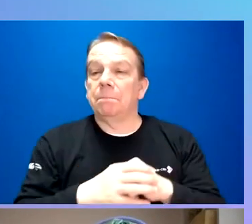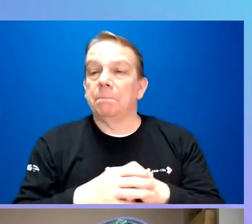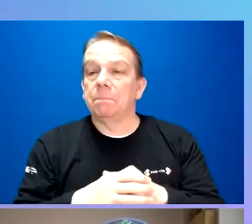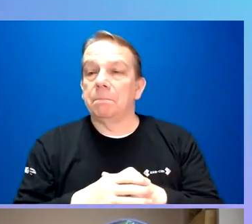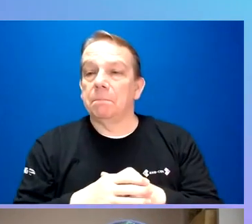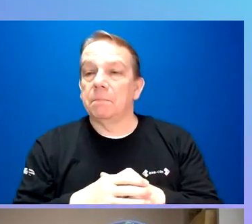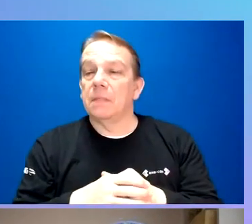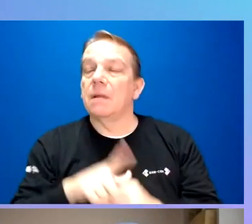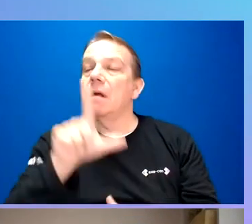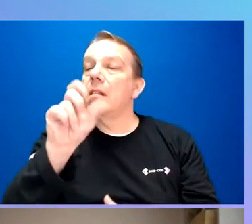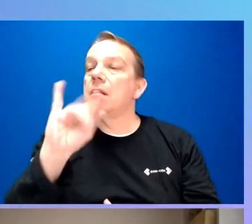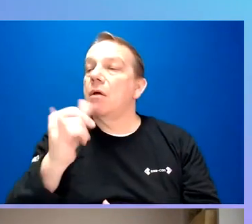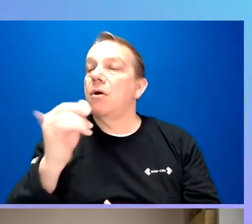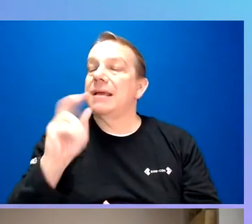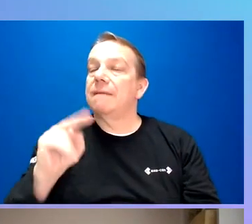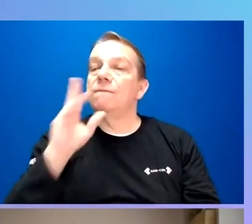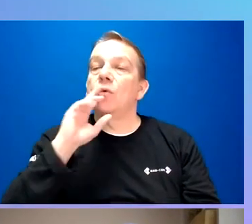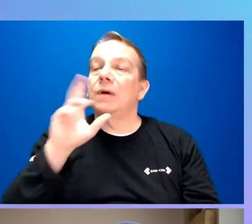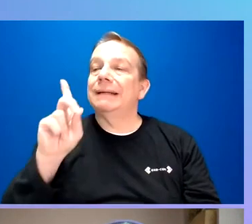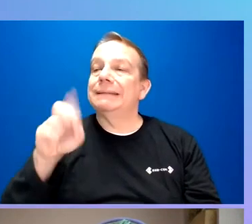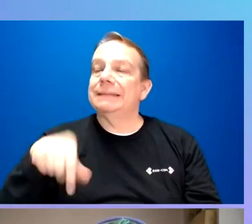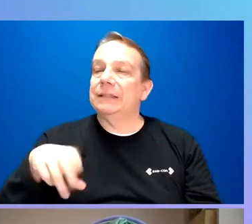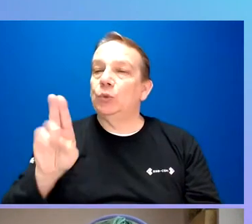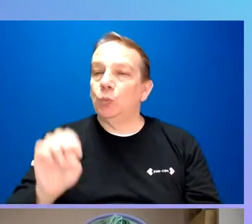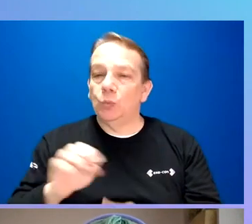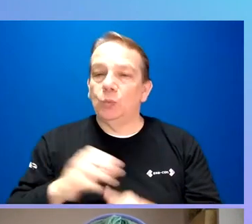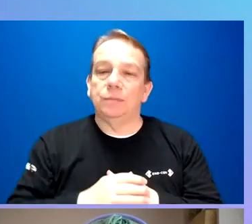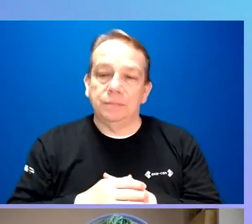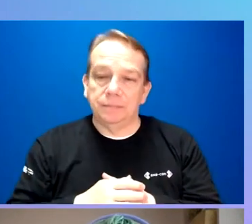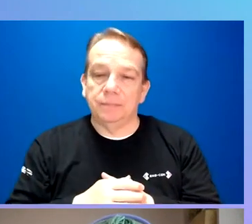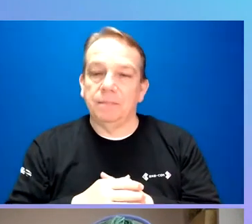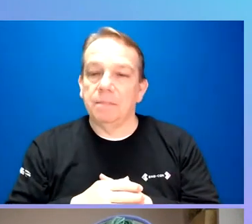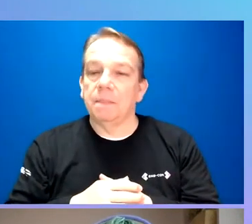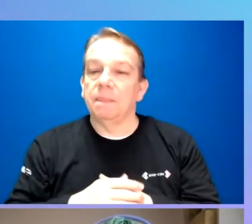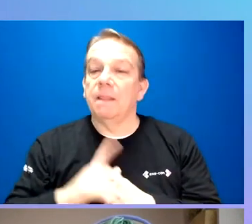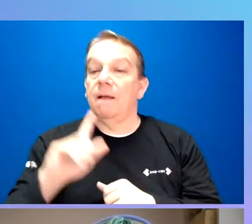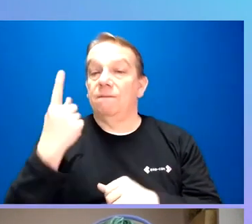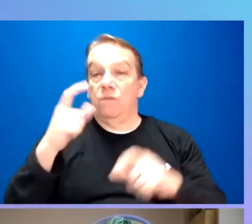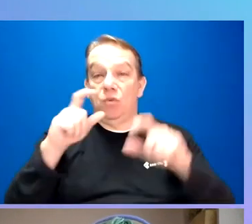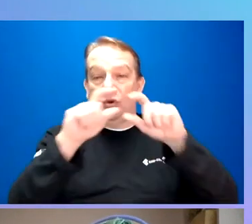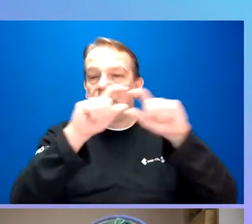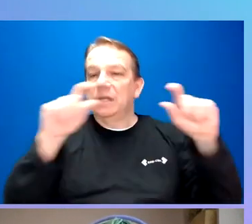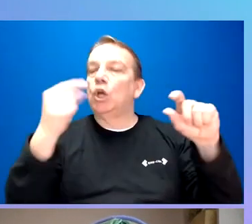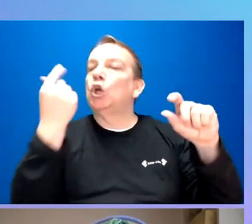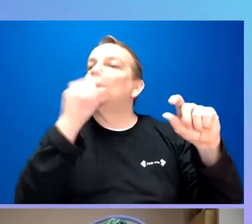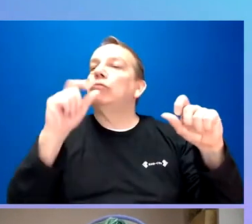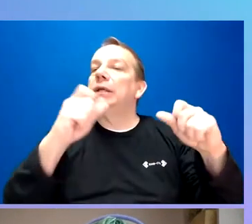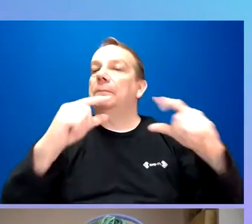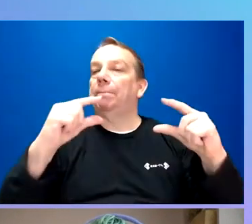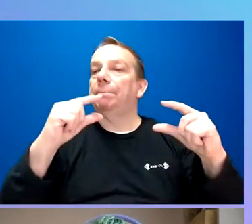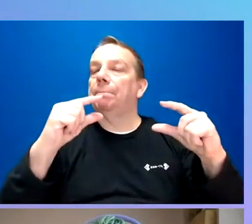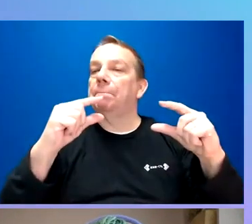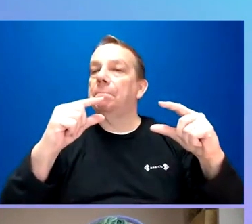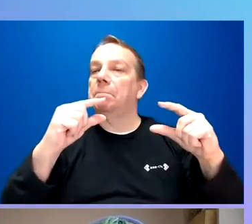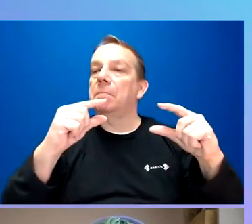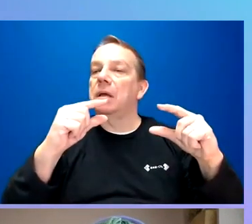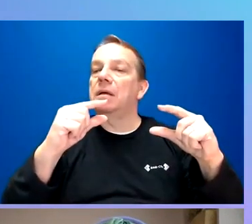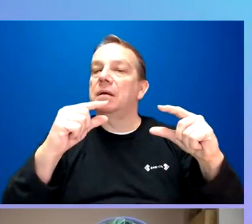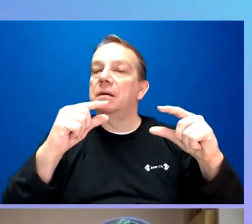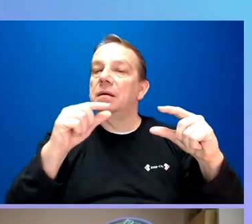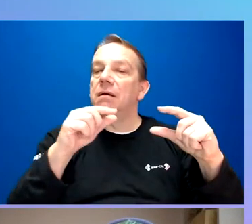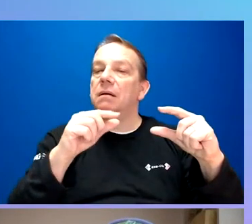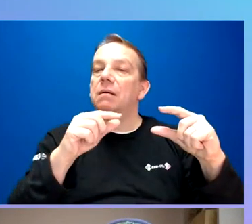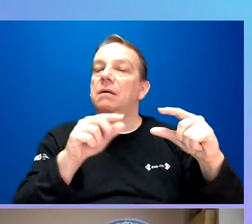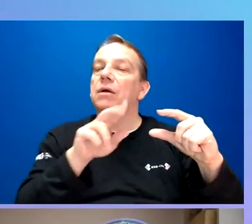login screen for DQ. And on the first screenshot, we have a green outline of green focus indicator around